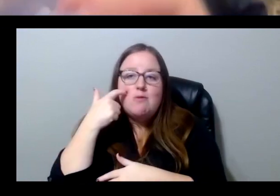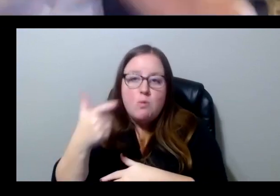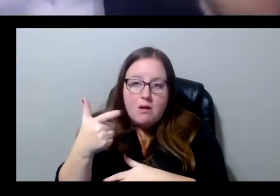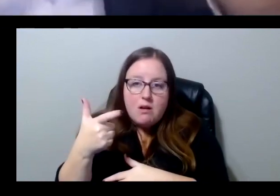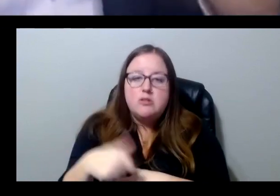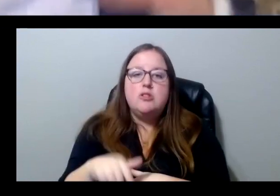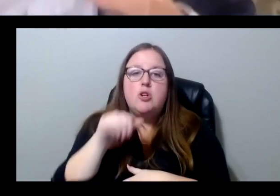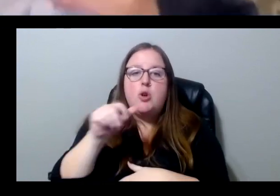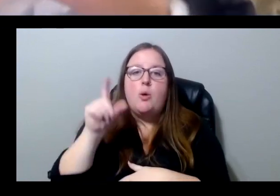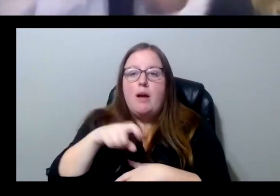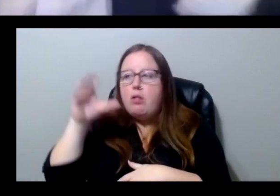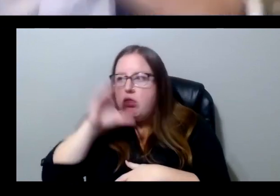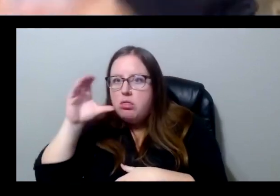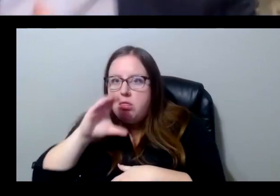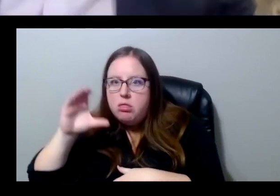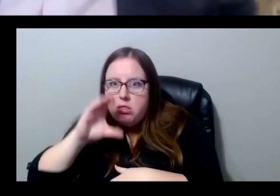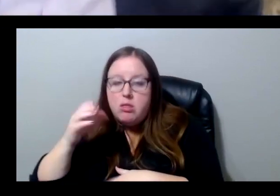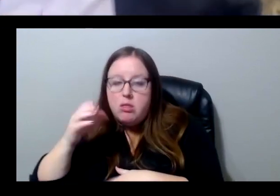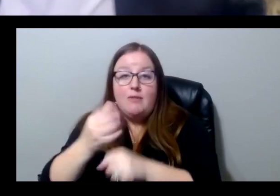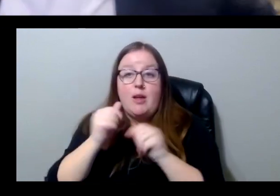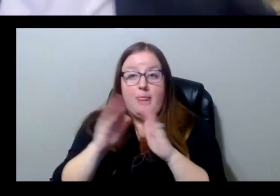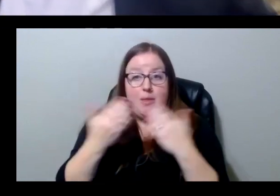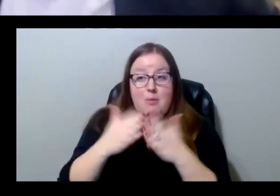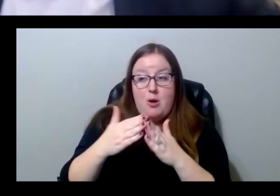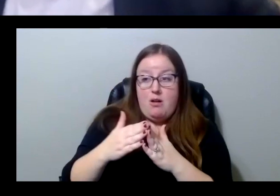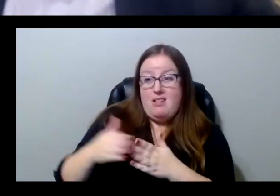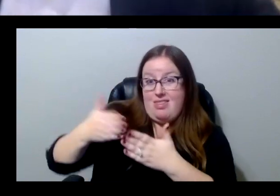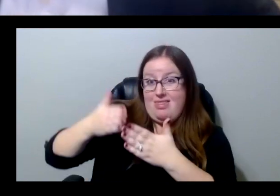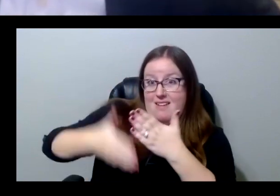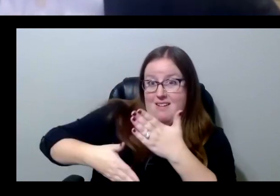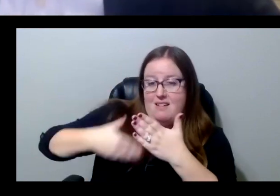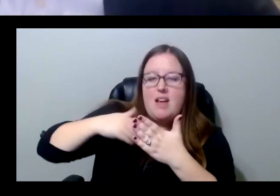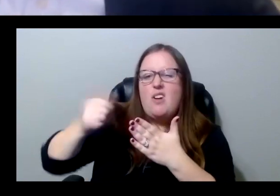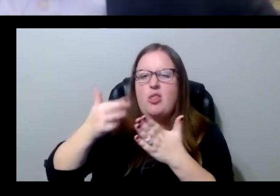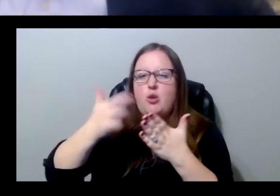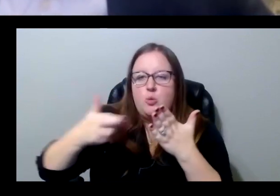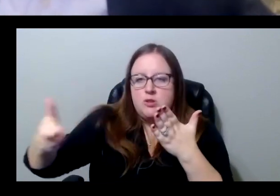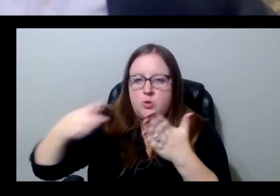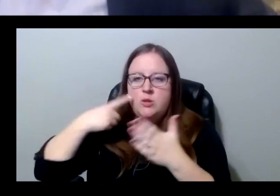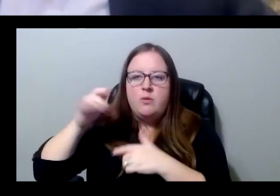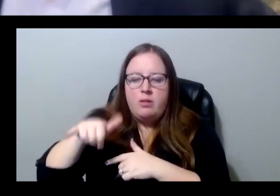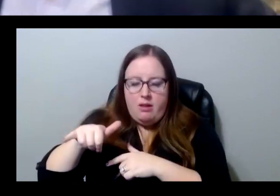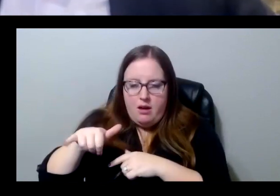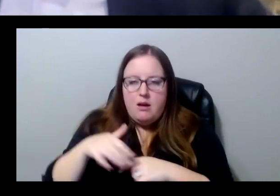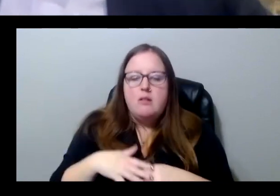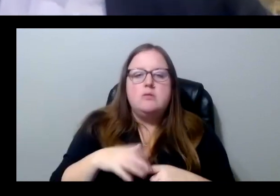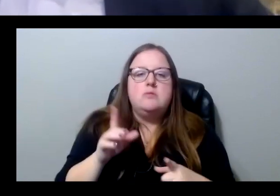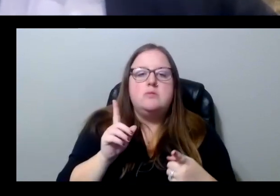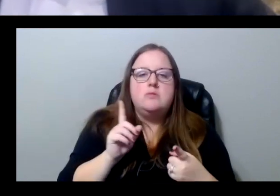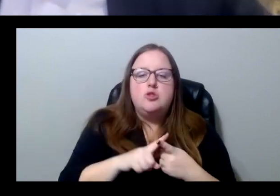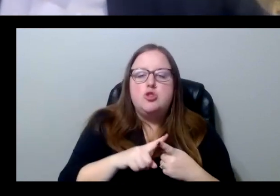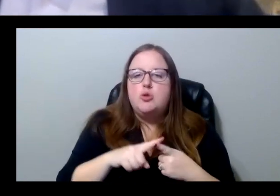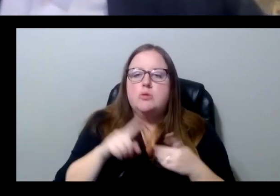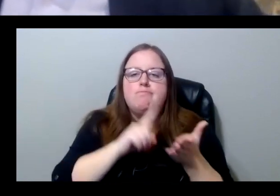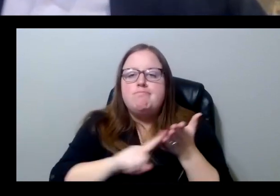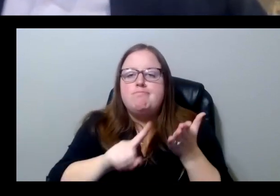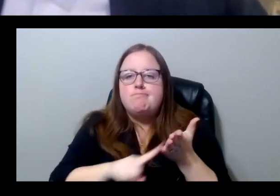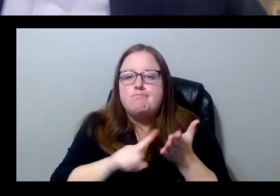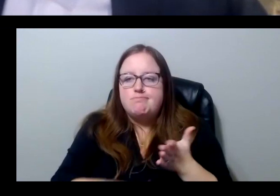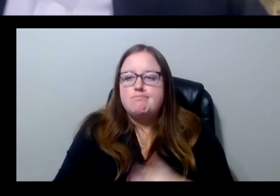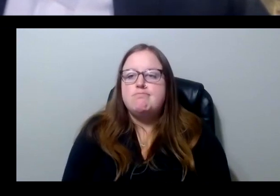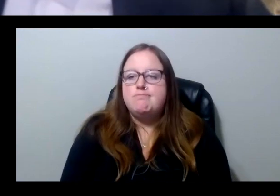one of the questions is about your favorite character in the book. Is there someone who most resonates with